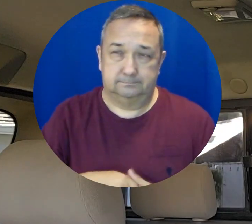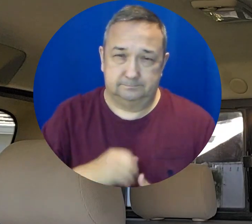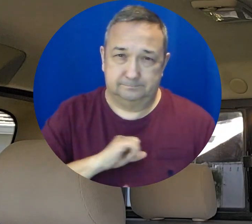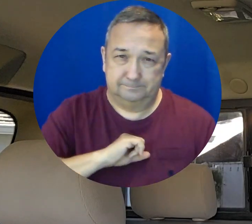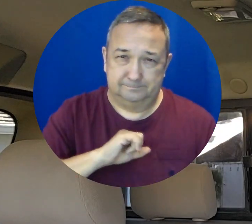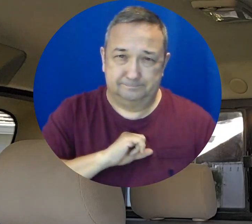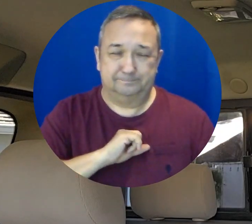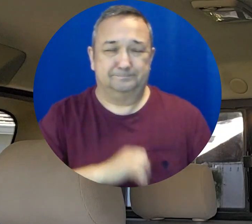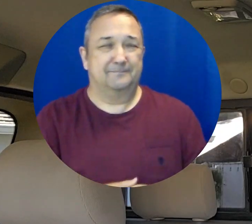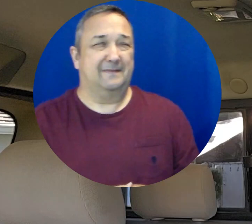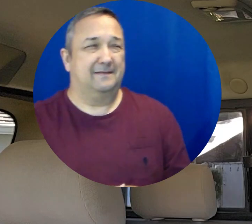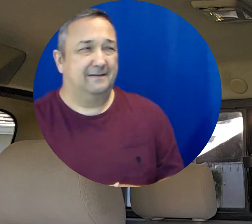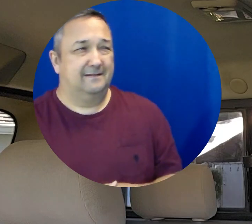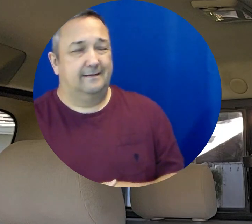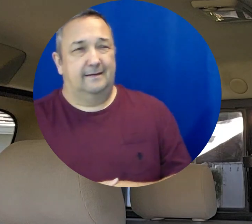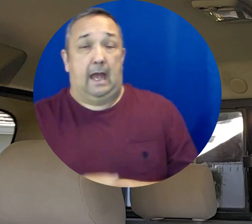Filipino.